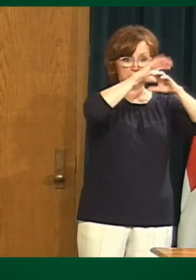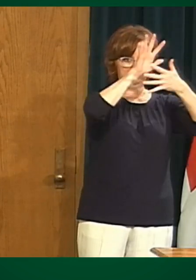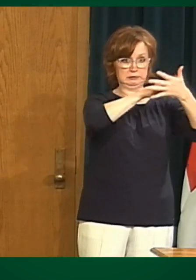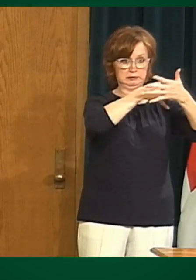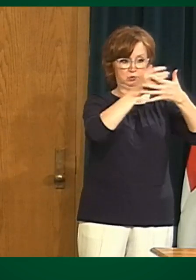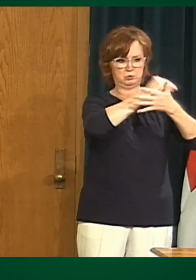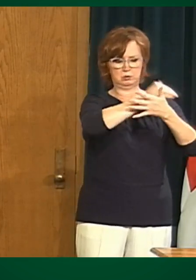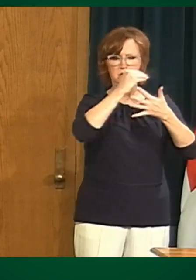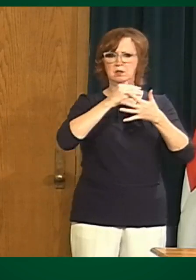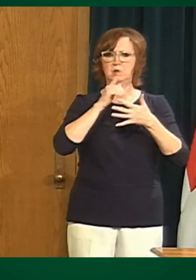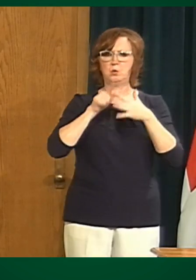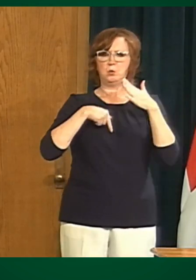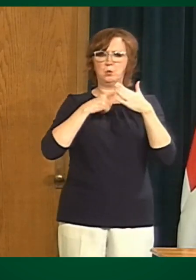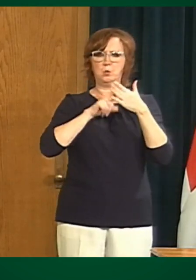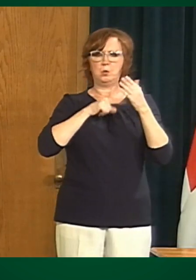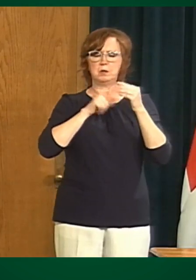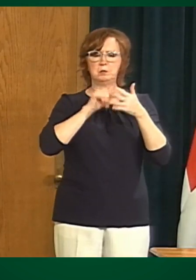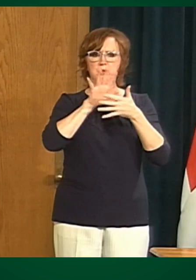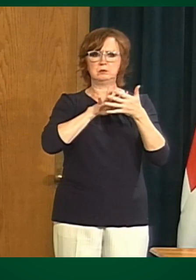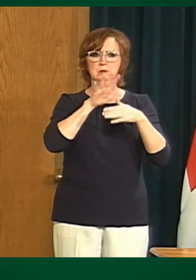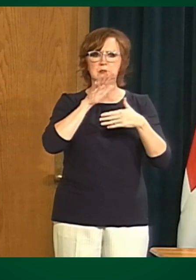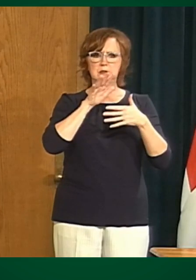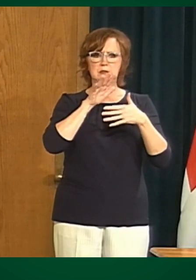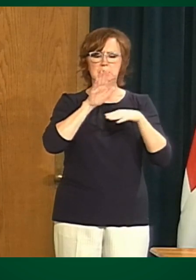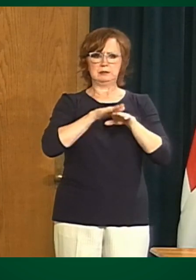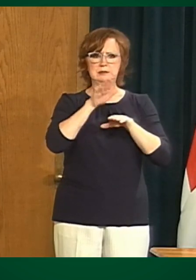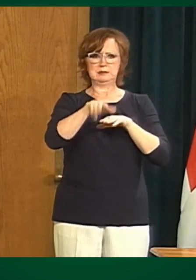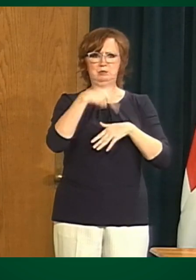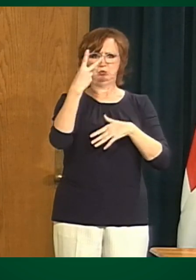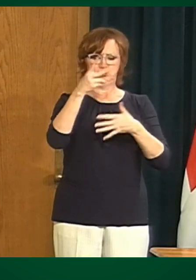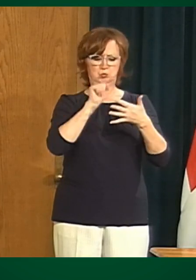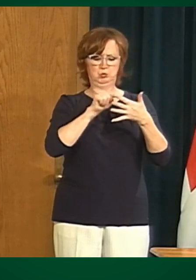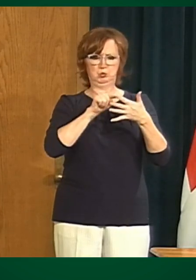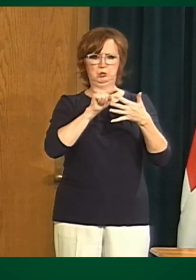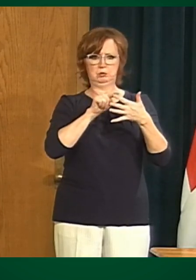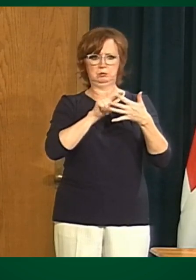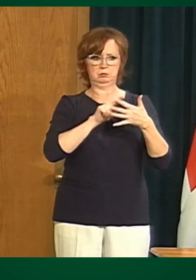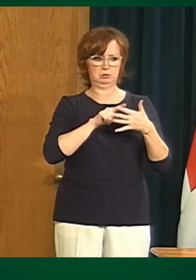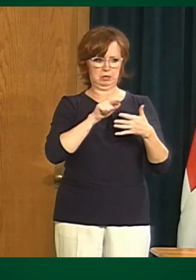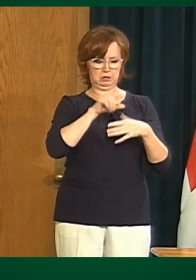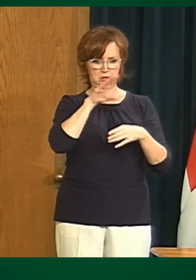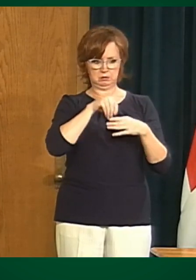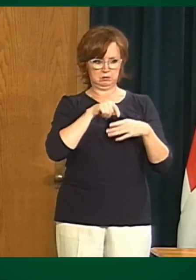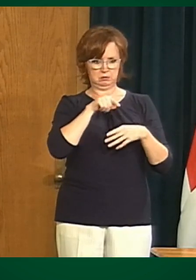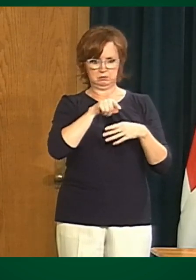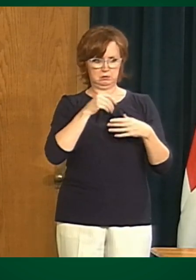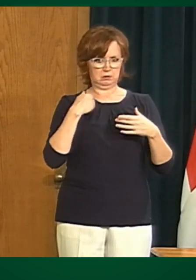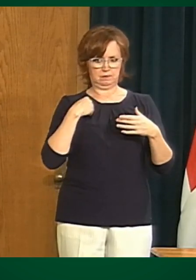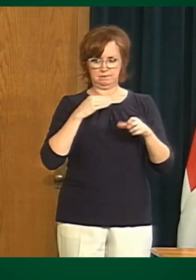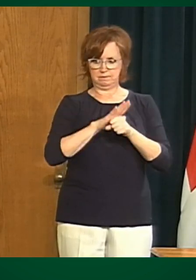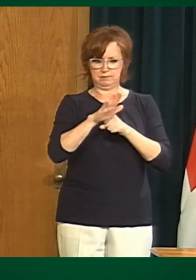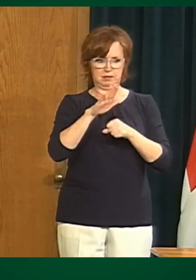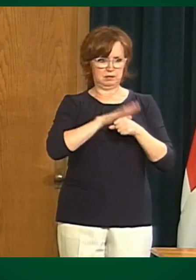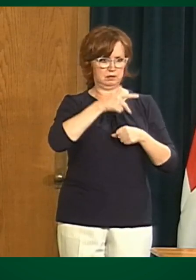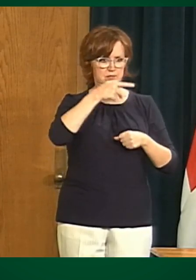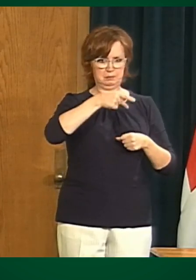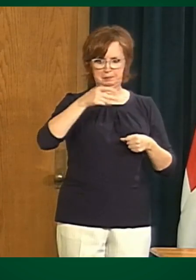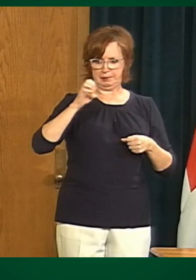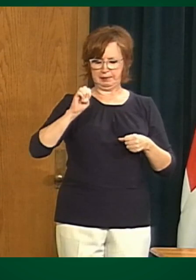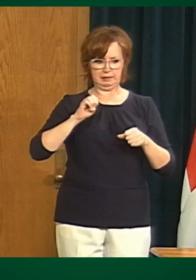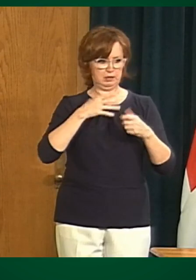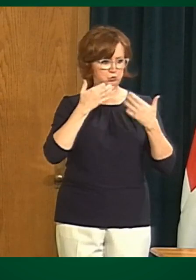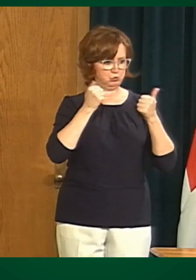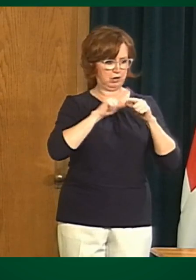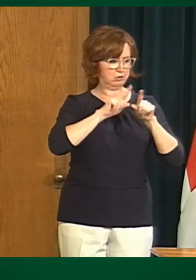plan. There's a lot of concern from businesses that are a part of that phase that they won't have the access to PPE and cleaning